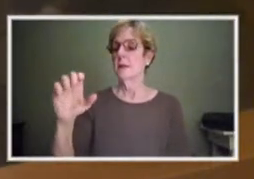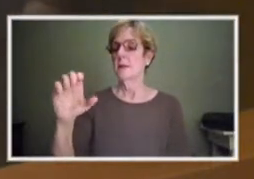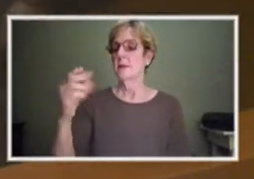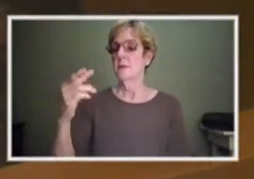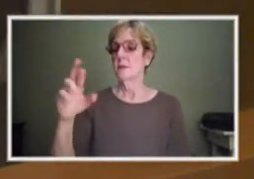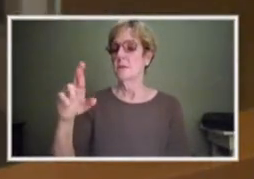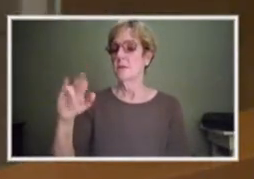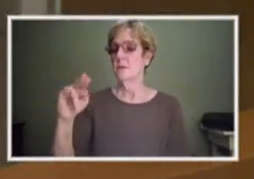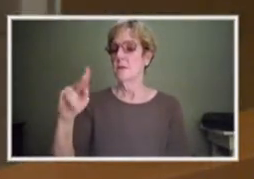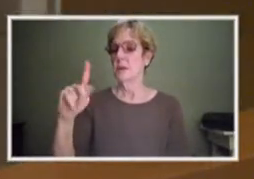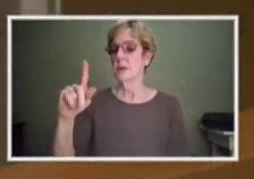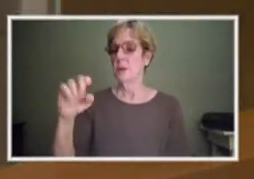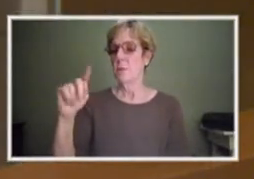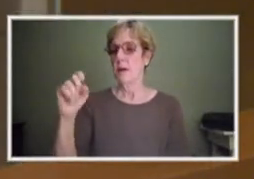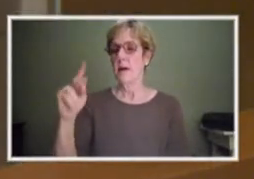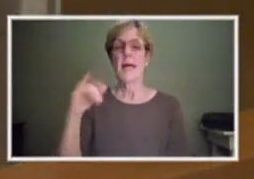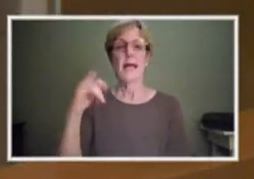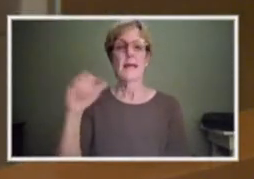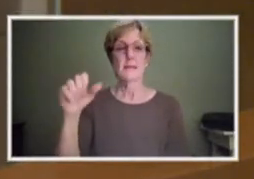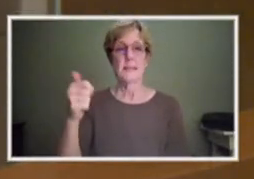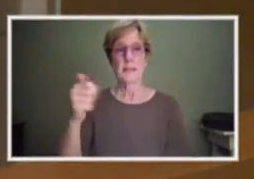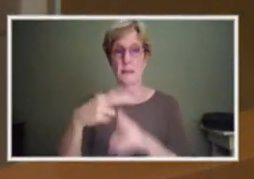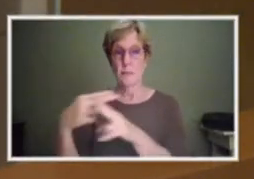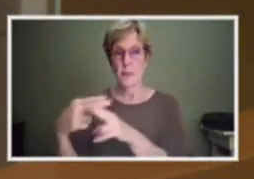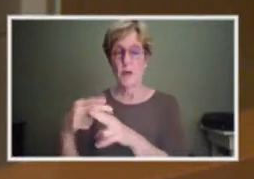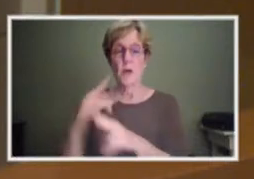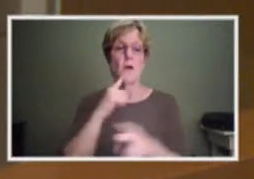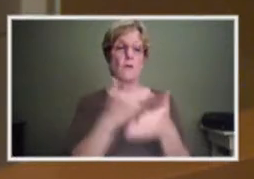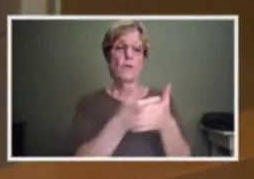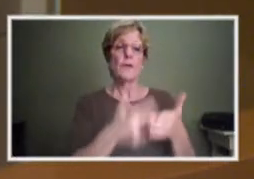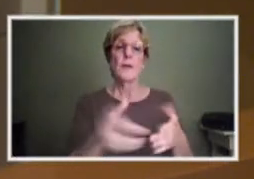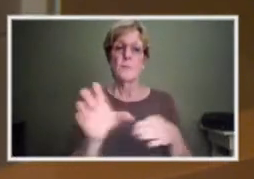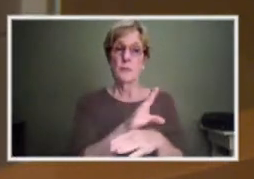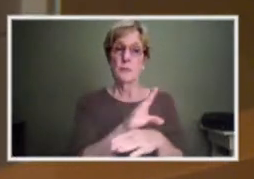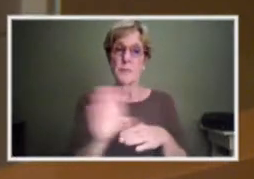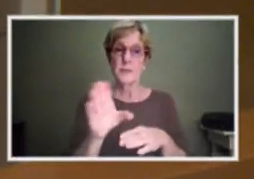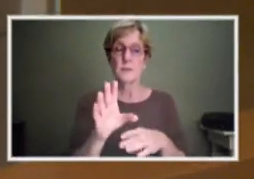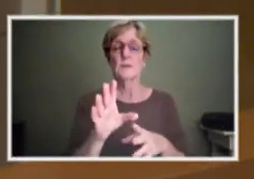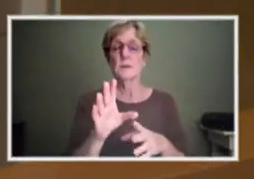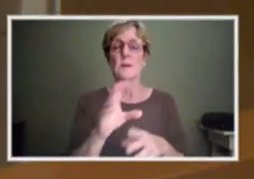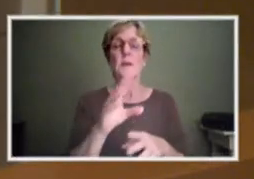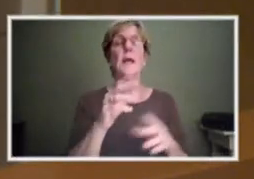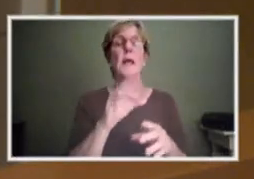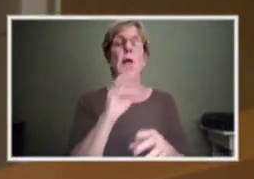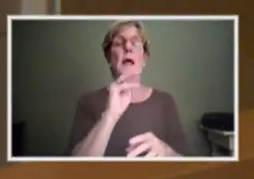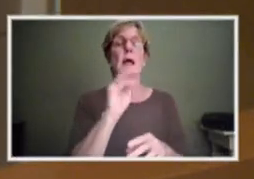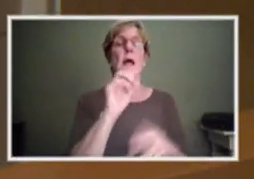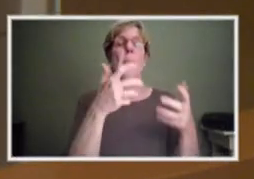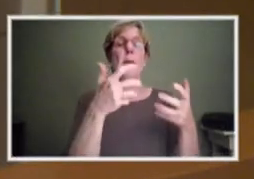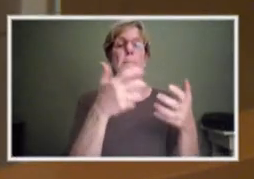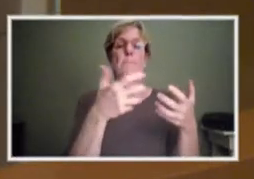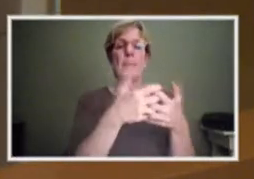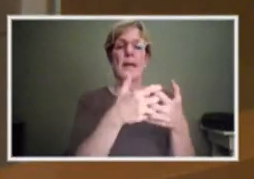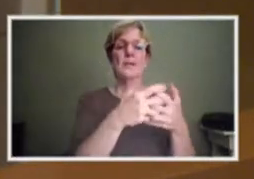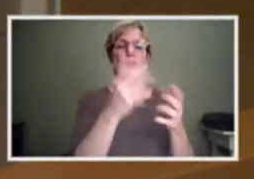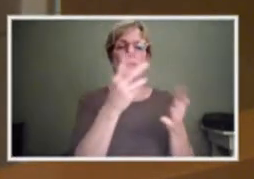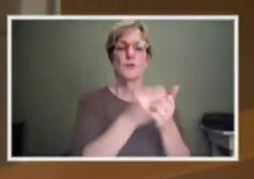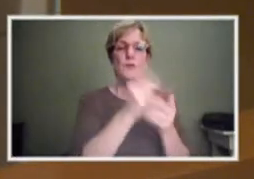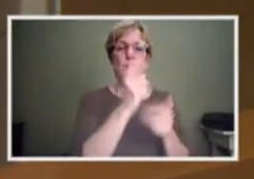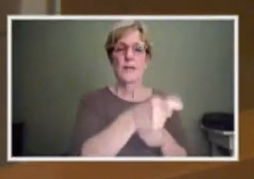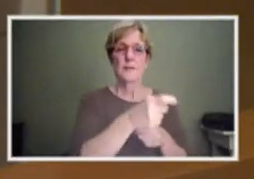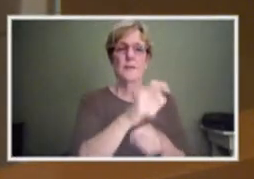nominations. For the Neighborhood Business, the Neighborhood Matching Grants Fund, Jonathan